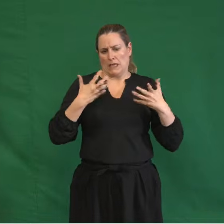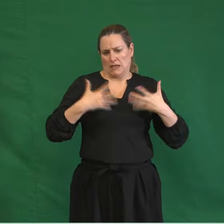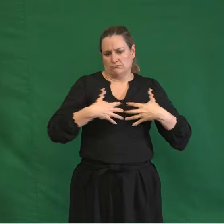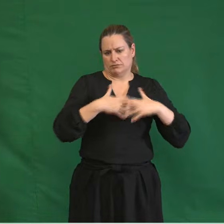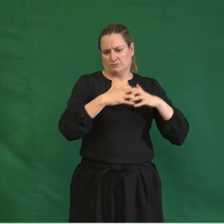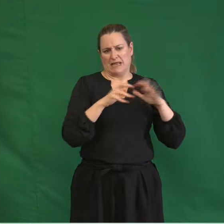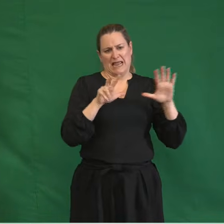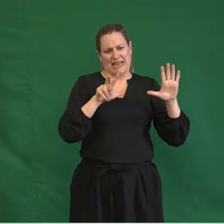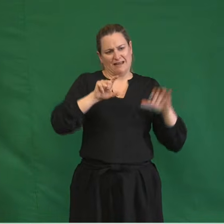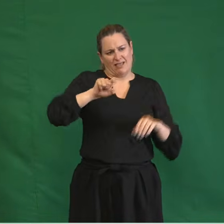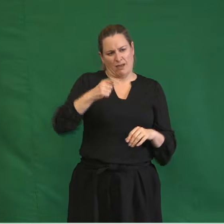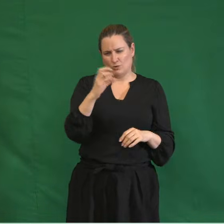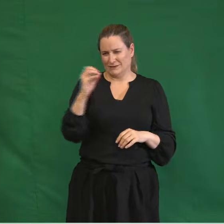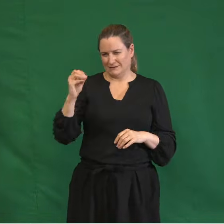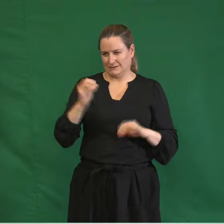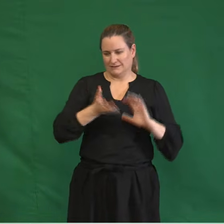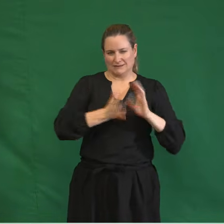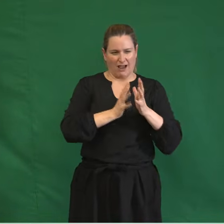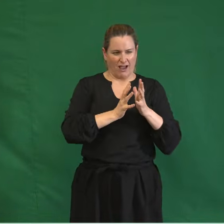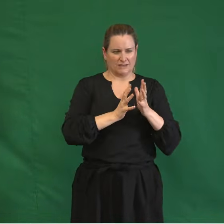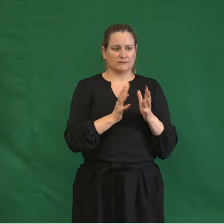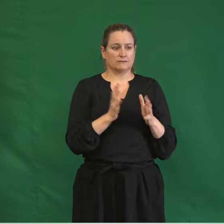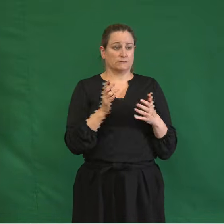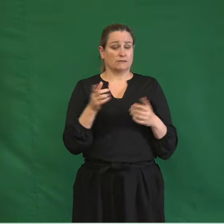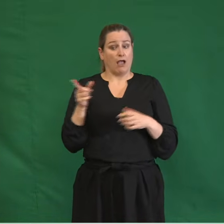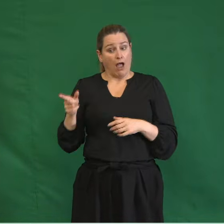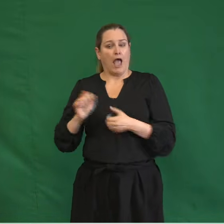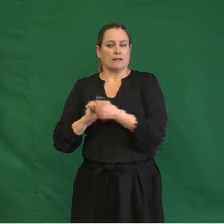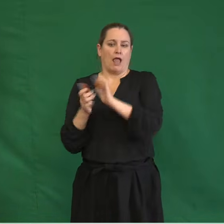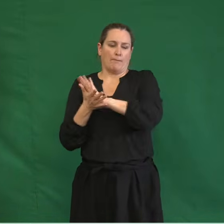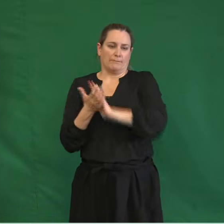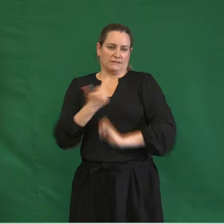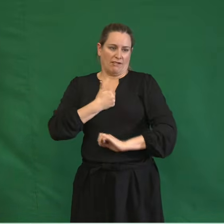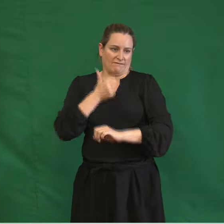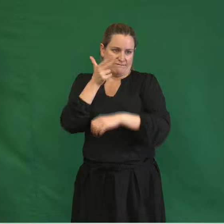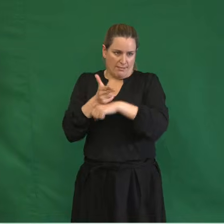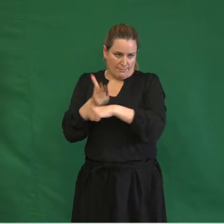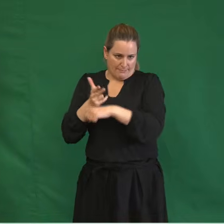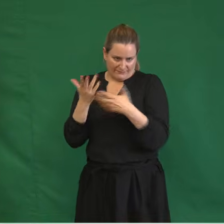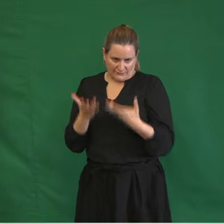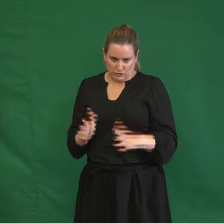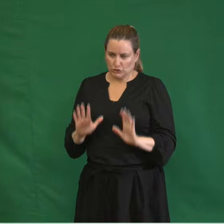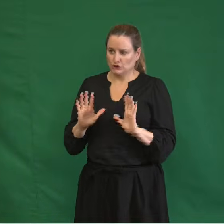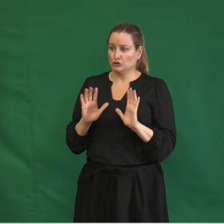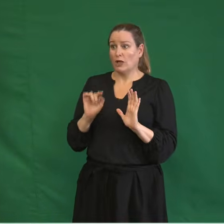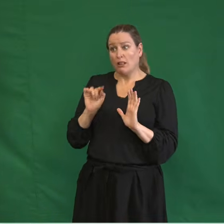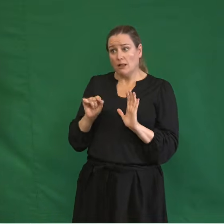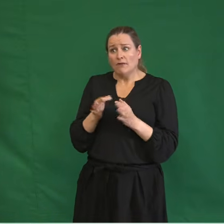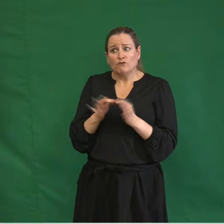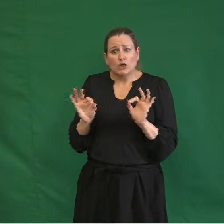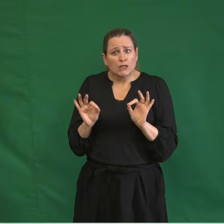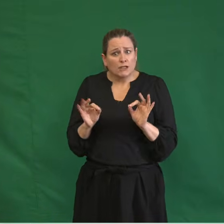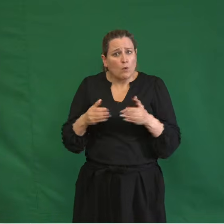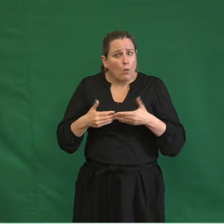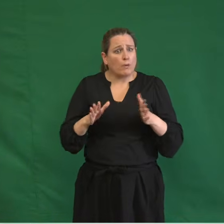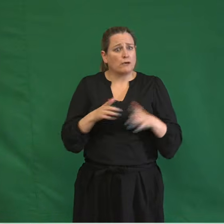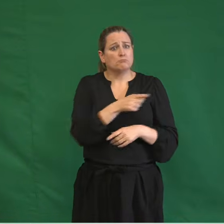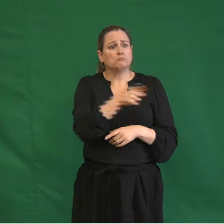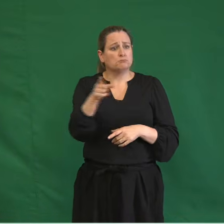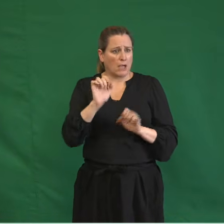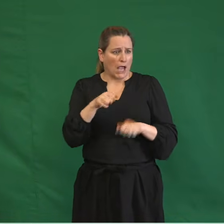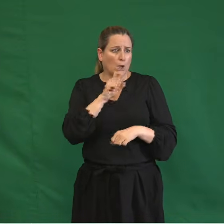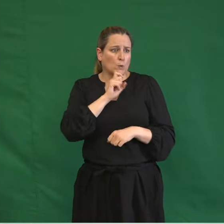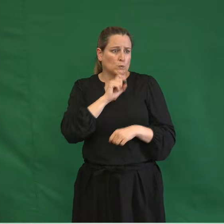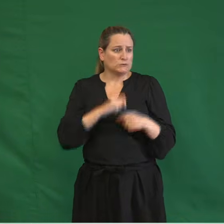signs that has been filmed by HandLab that will be available free to use in a